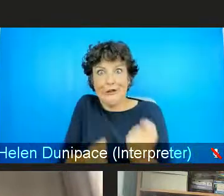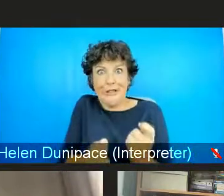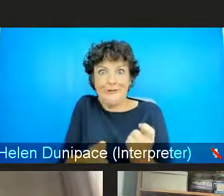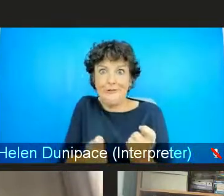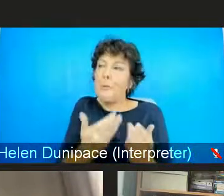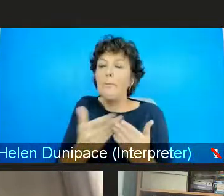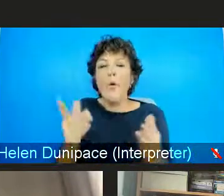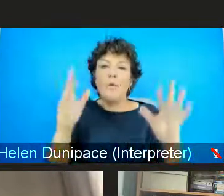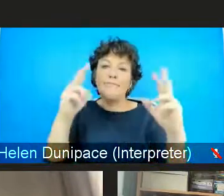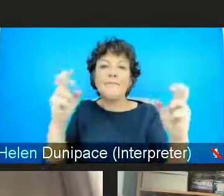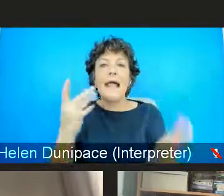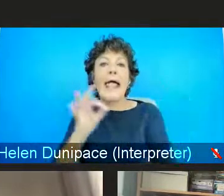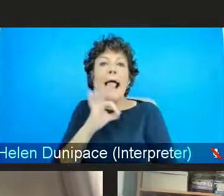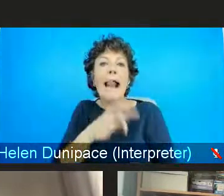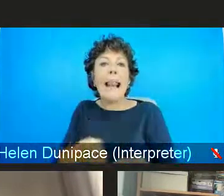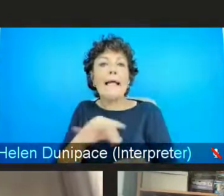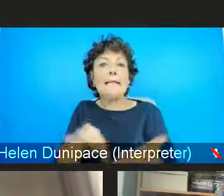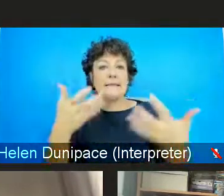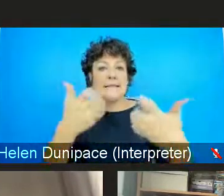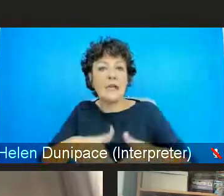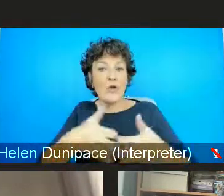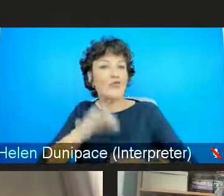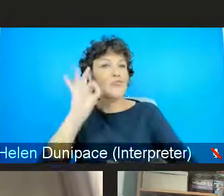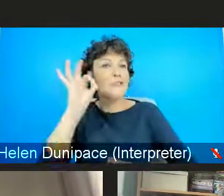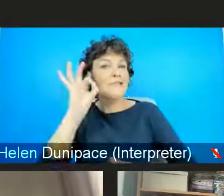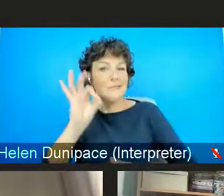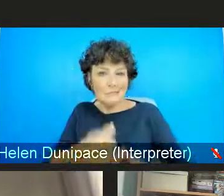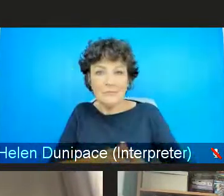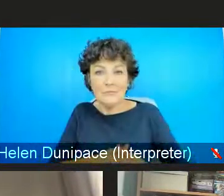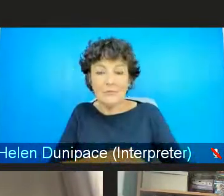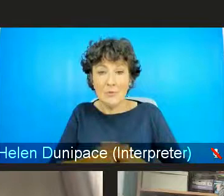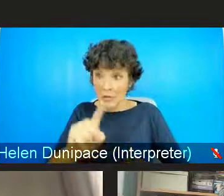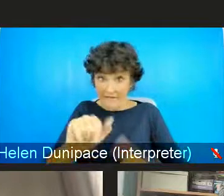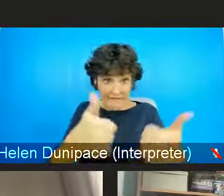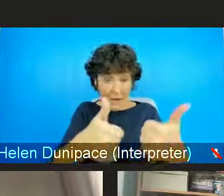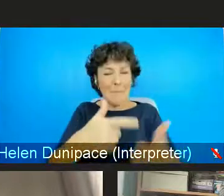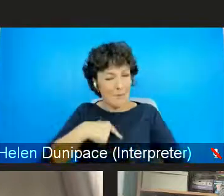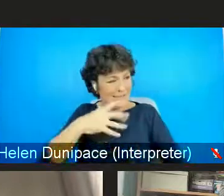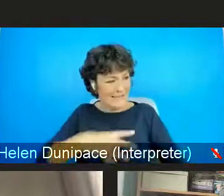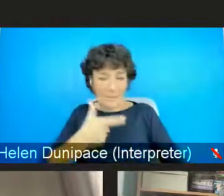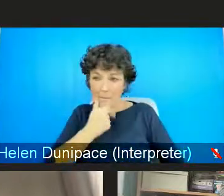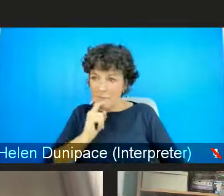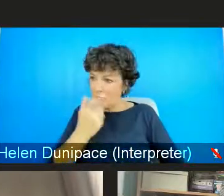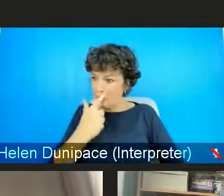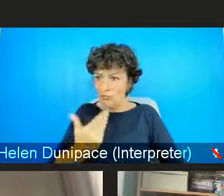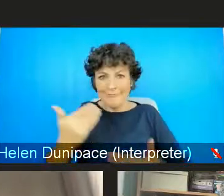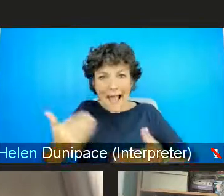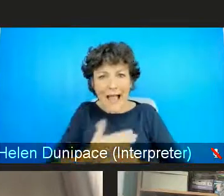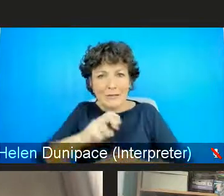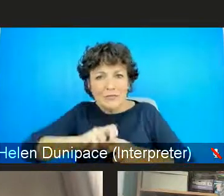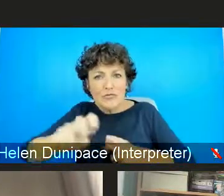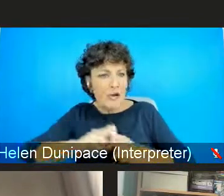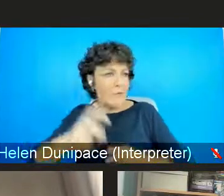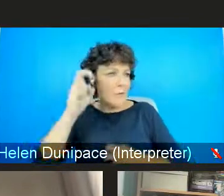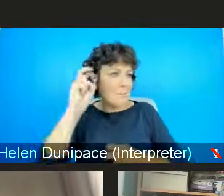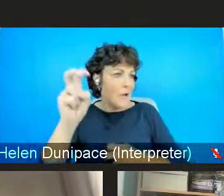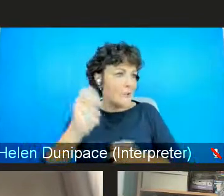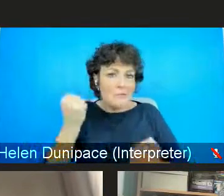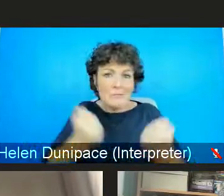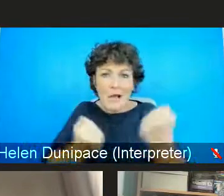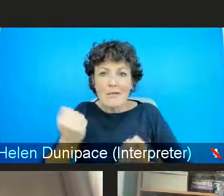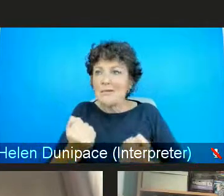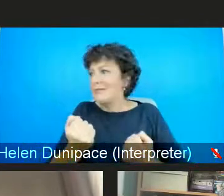absolutely vital and welcome. But we need people to be pursuing active travel, and we need people to have access to